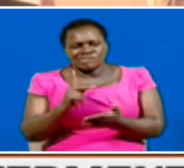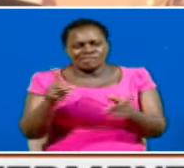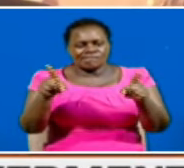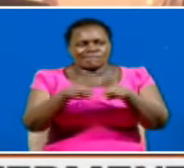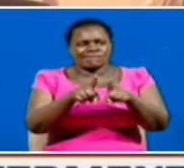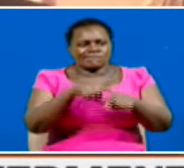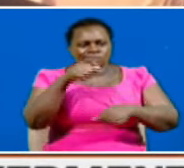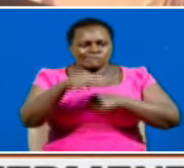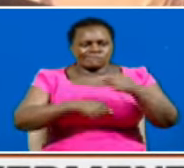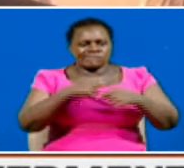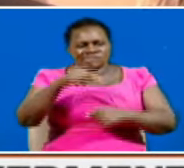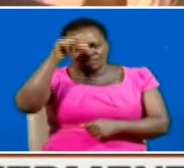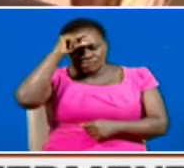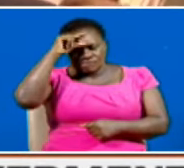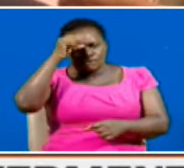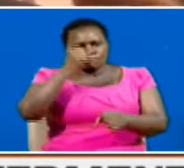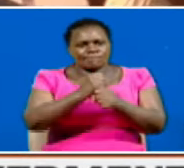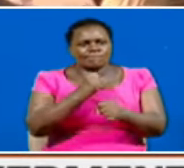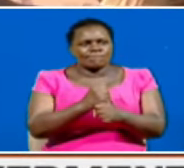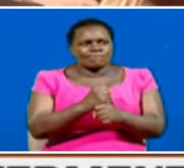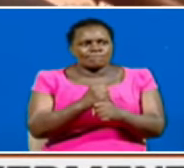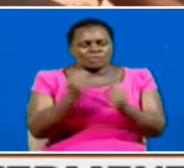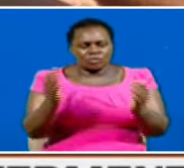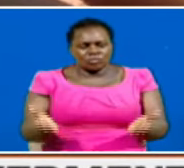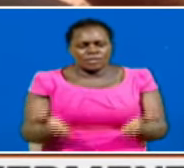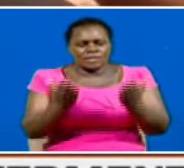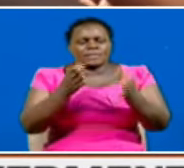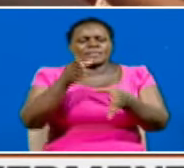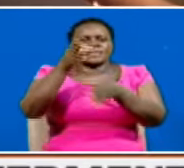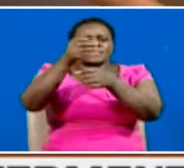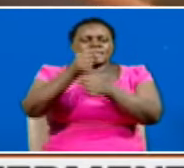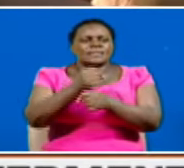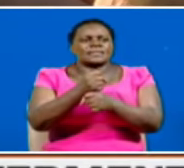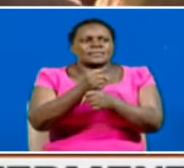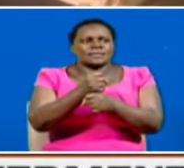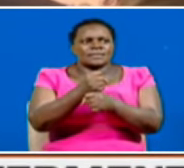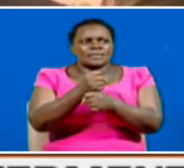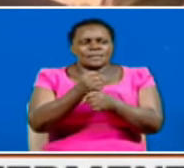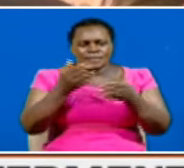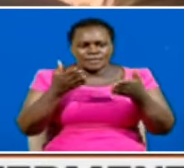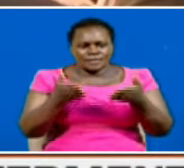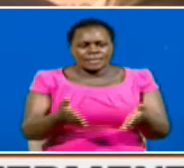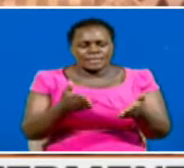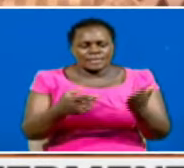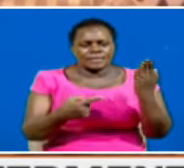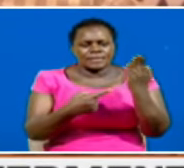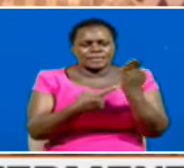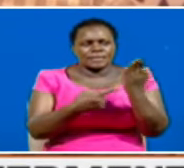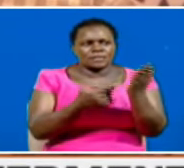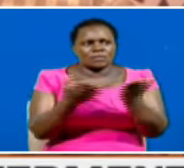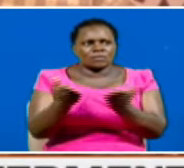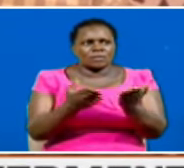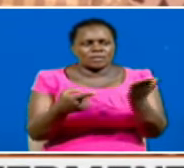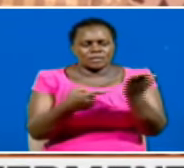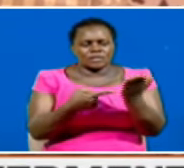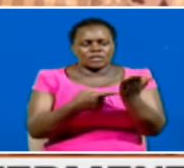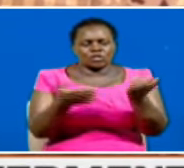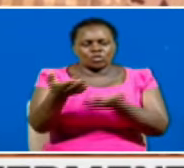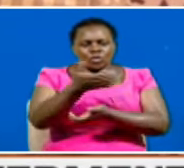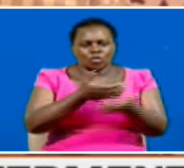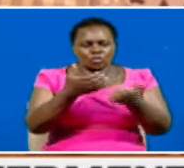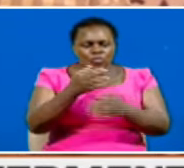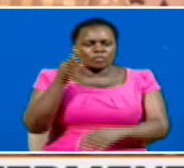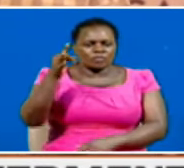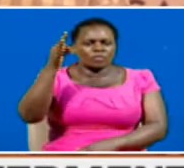the actions that the government has taken to enhance trust in these digital services. The digital economy is a